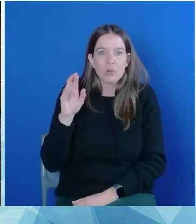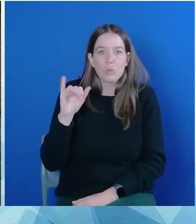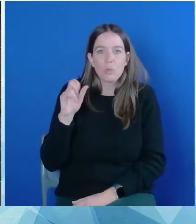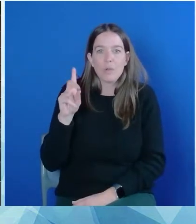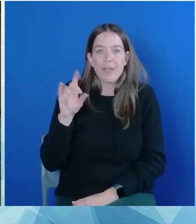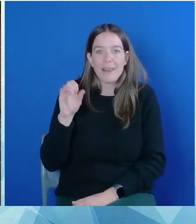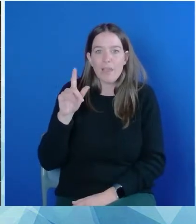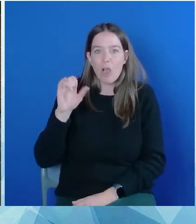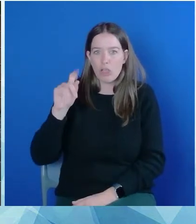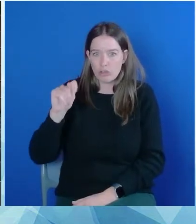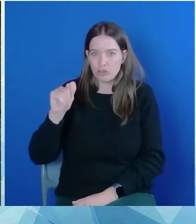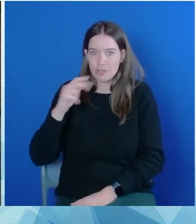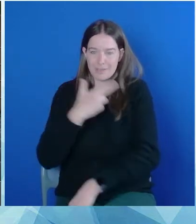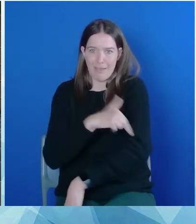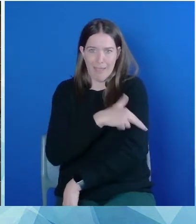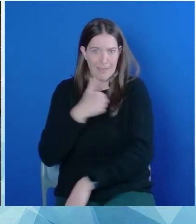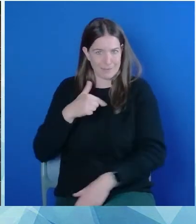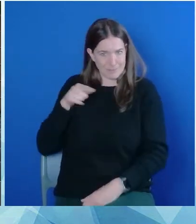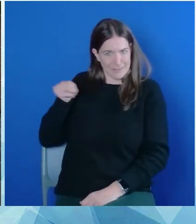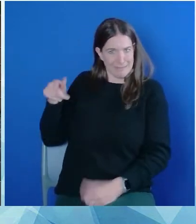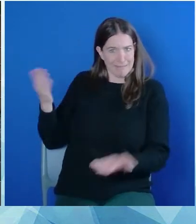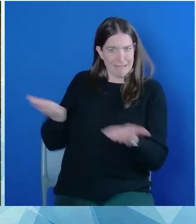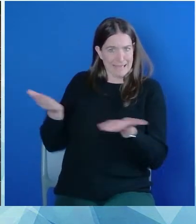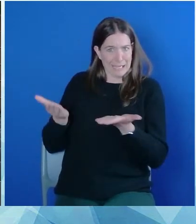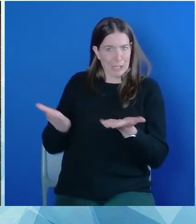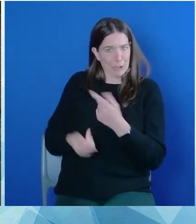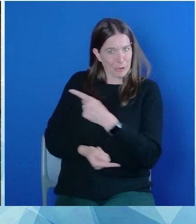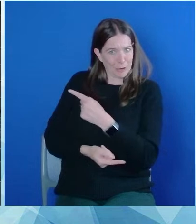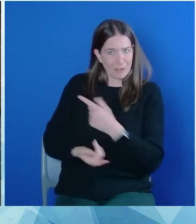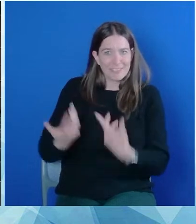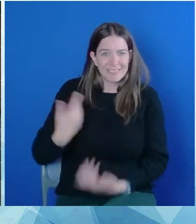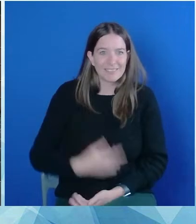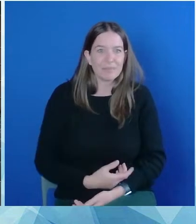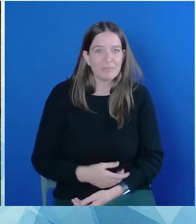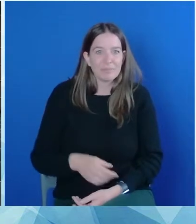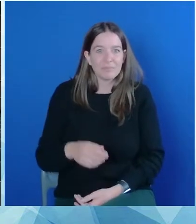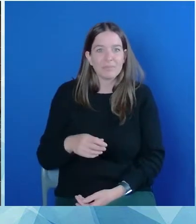is a radiologist at a hospital near my home.